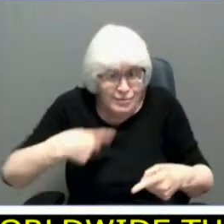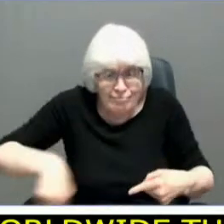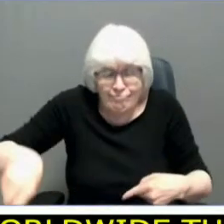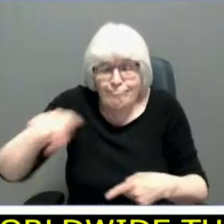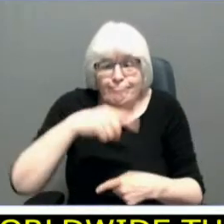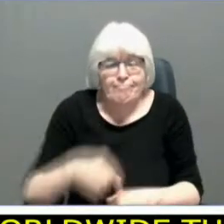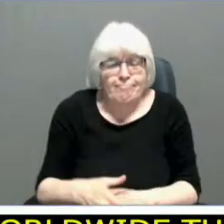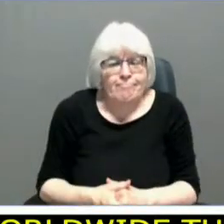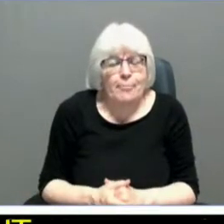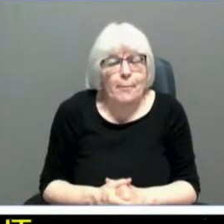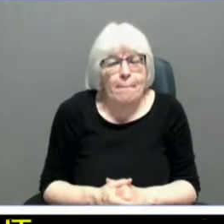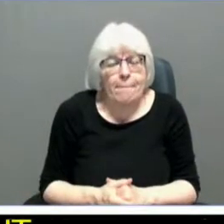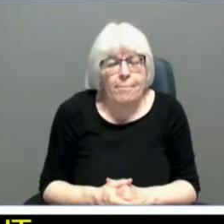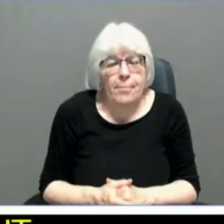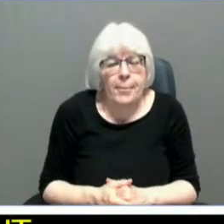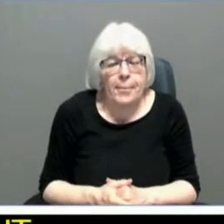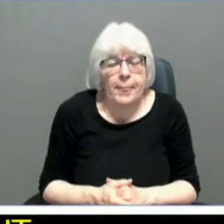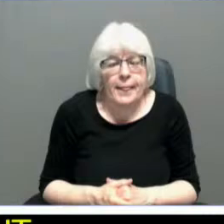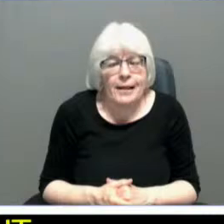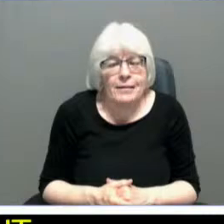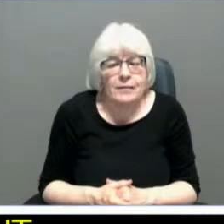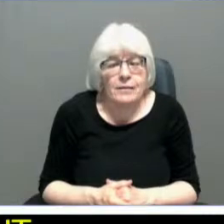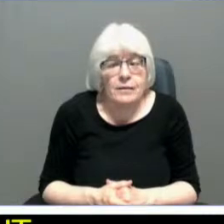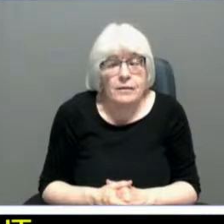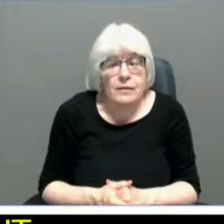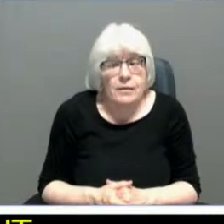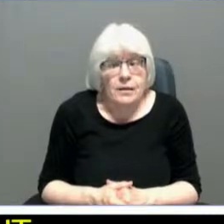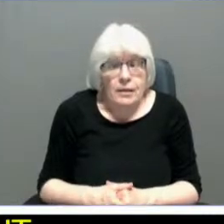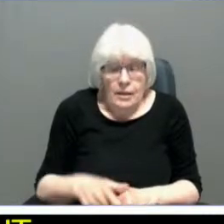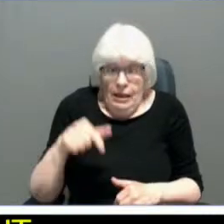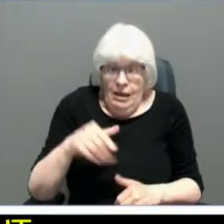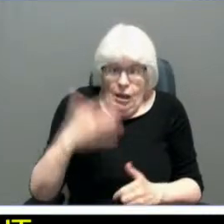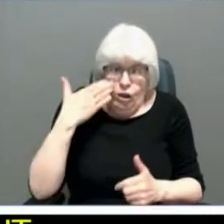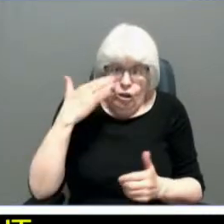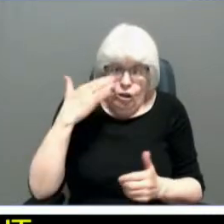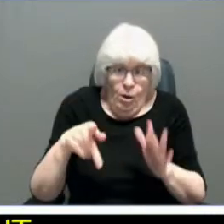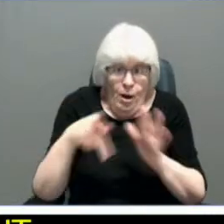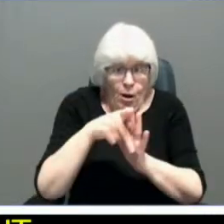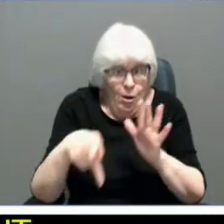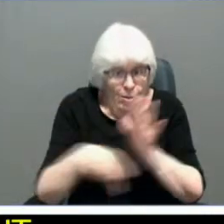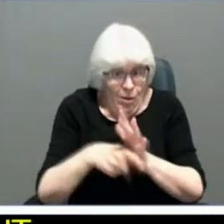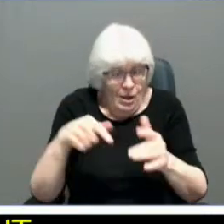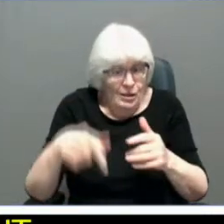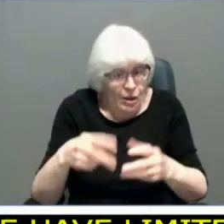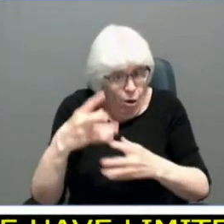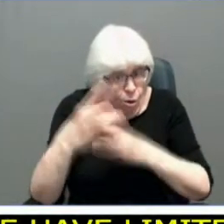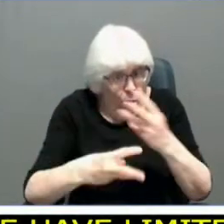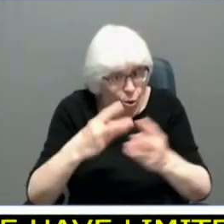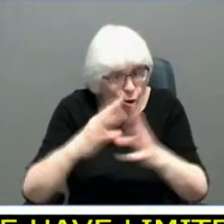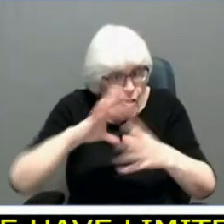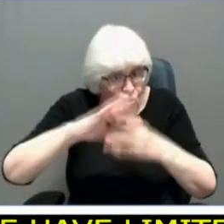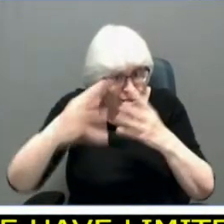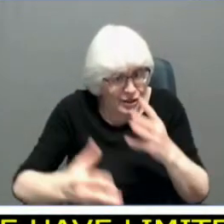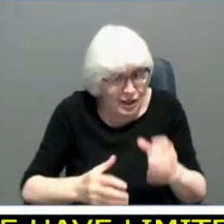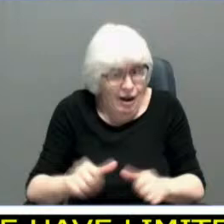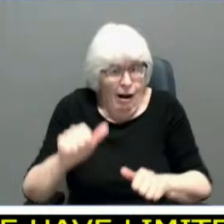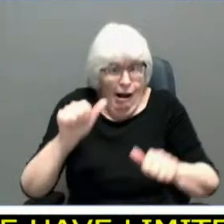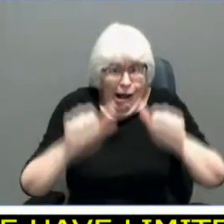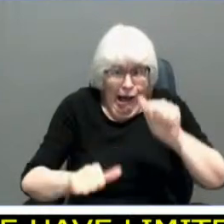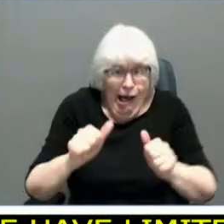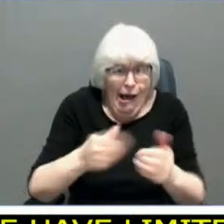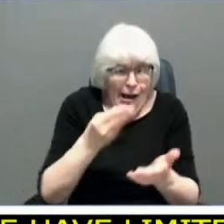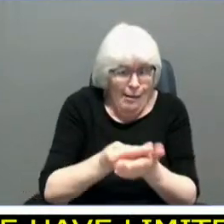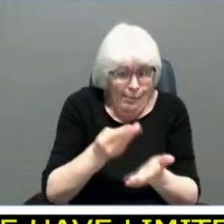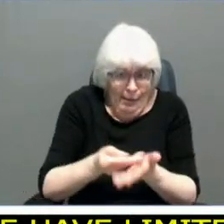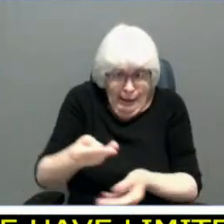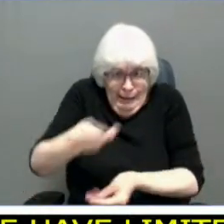To add in relation to policy, I think the uncertainty in the world market rate today is bringing this surge of increase